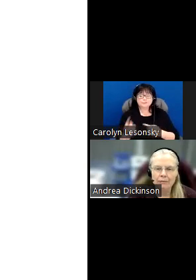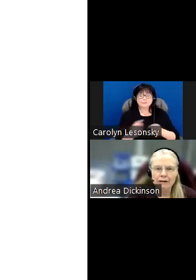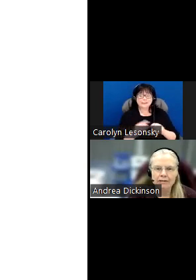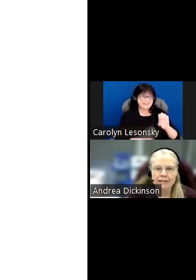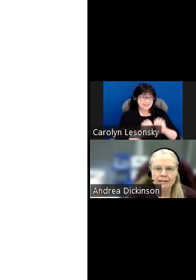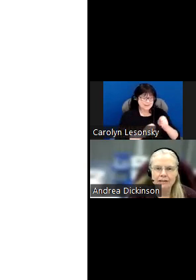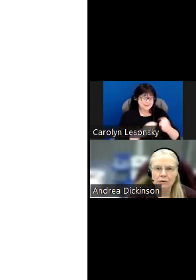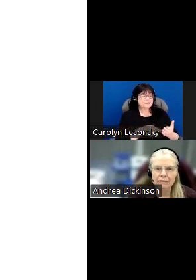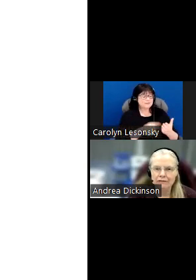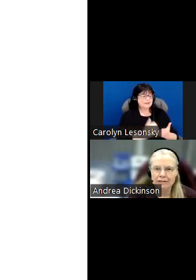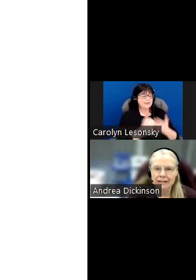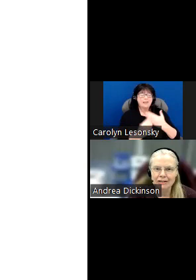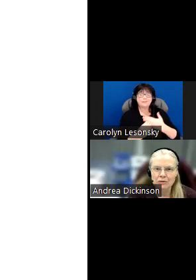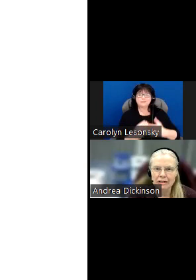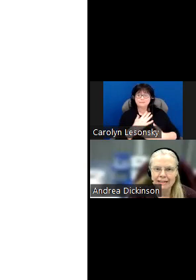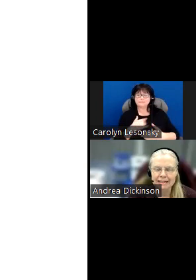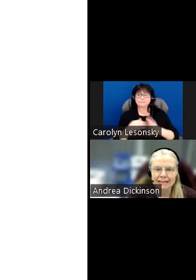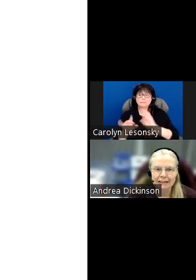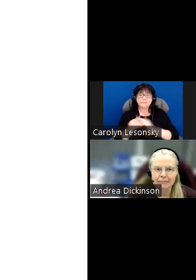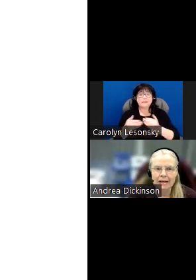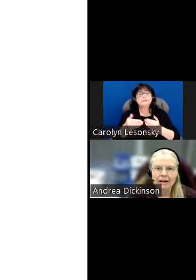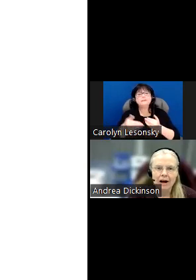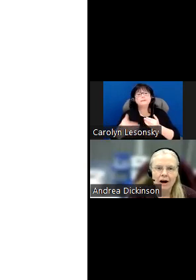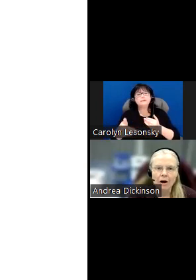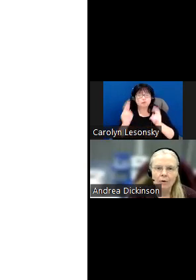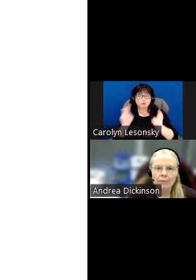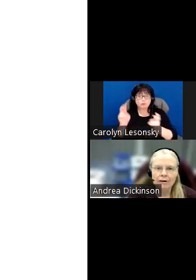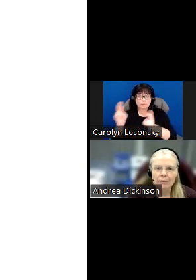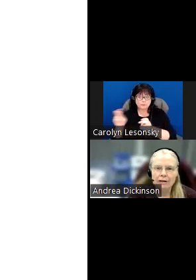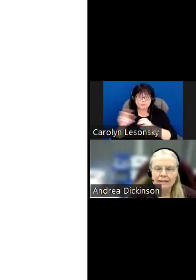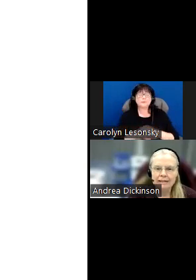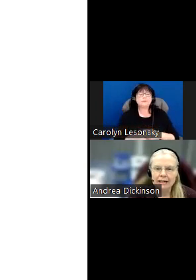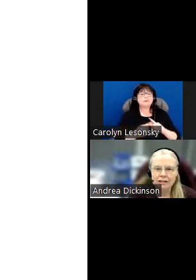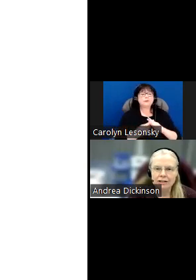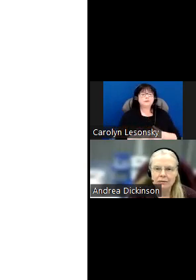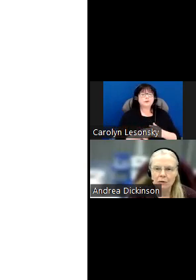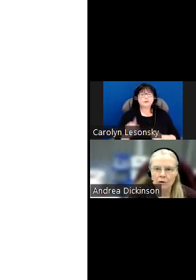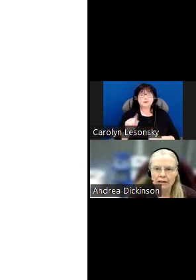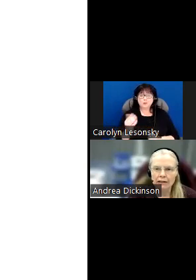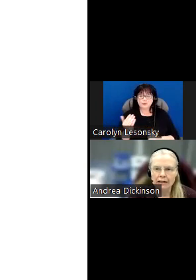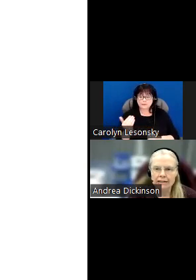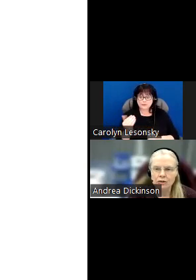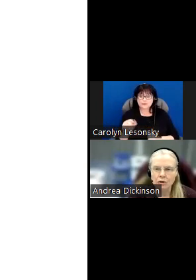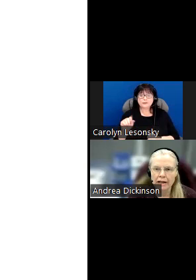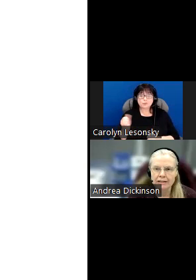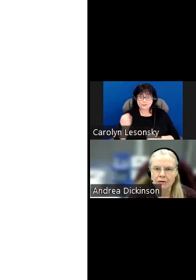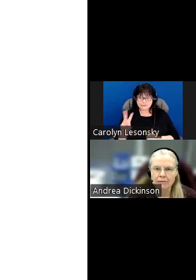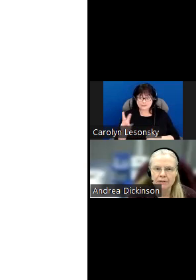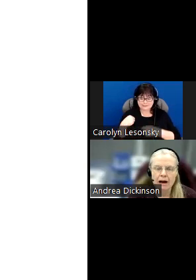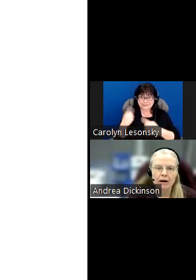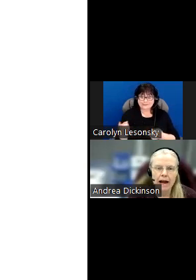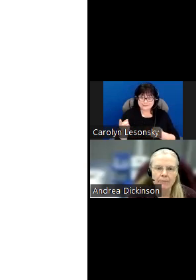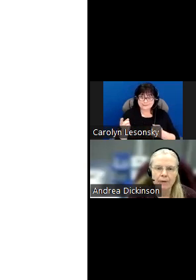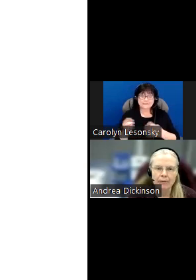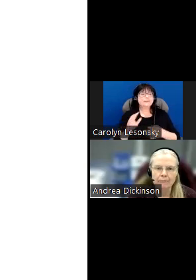providing webinars since 2015, 2016. All webinar presentations, recording links, and